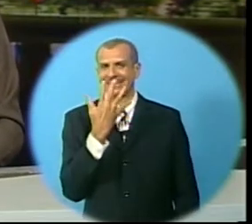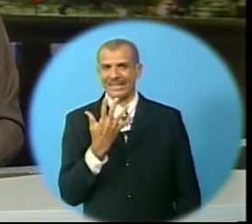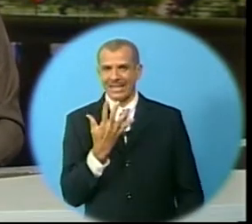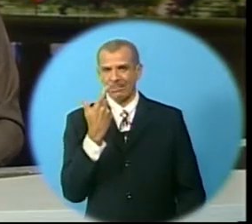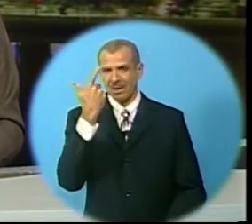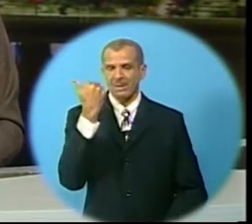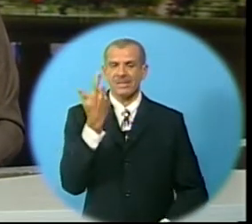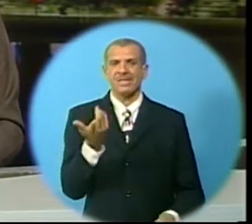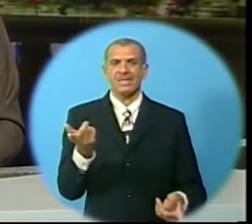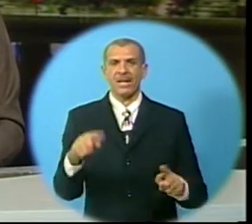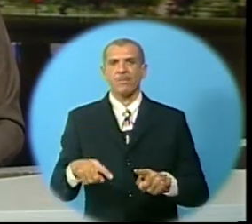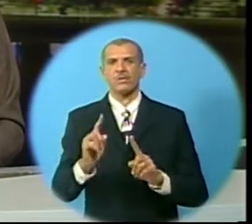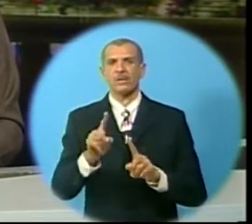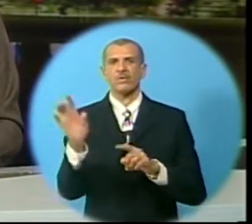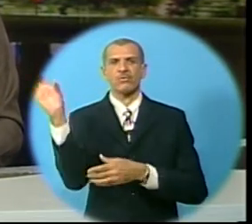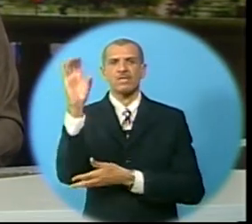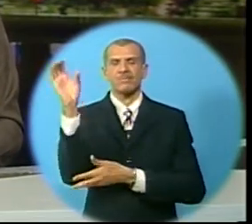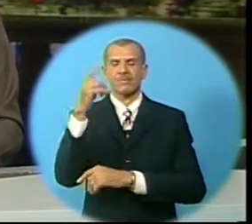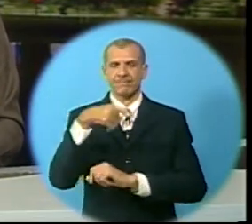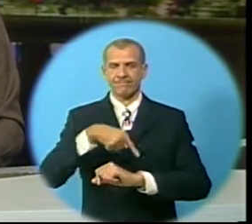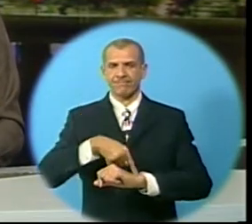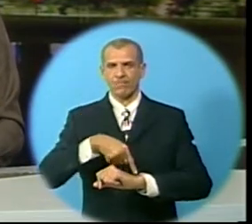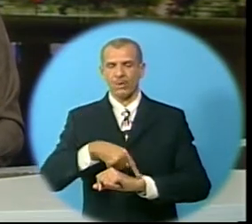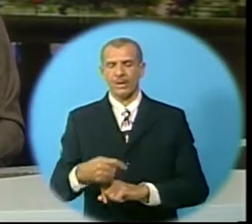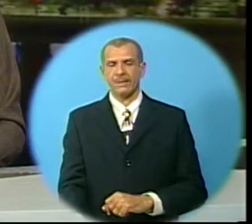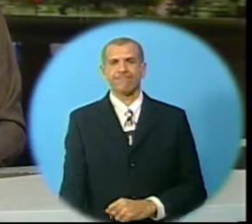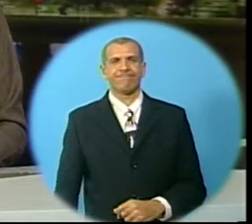that it has occurred during the Christmas period.